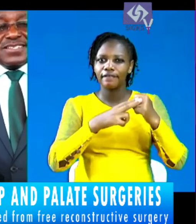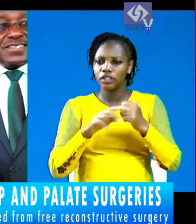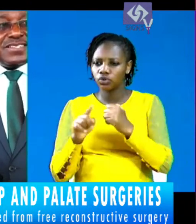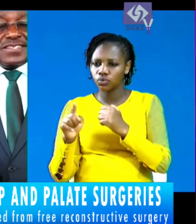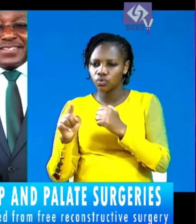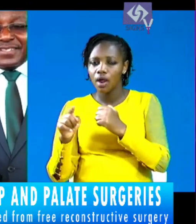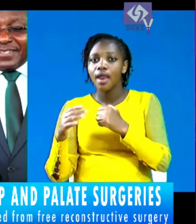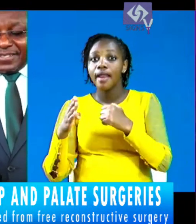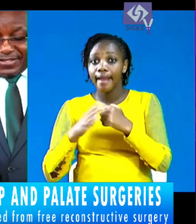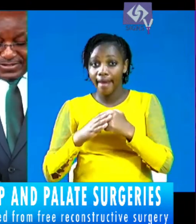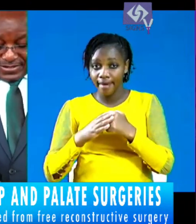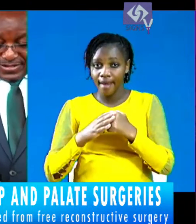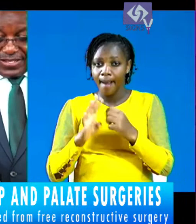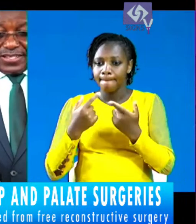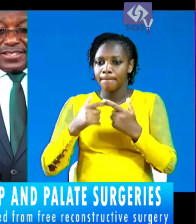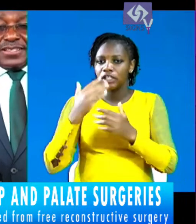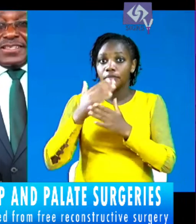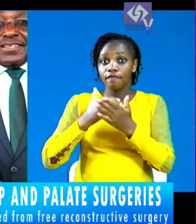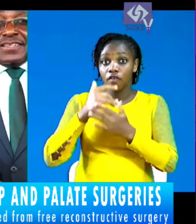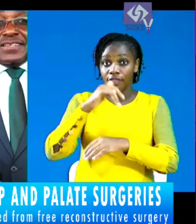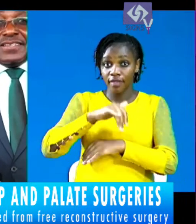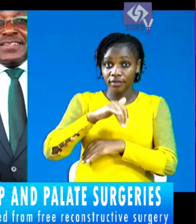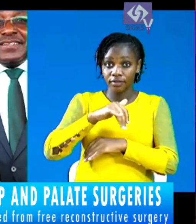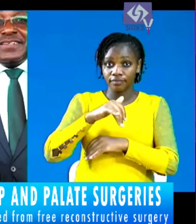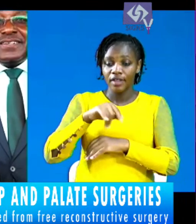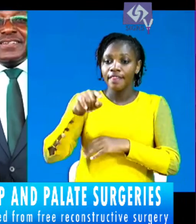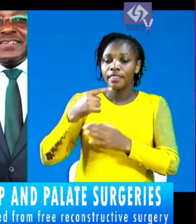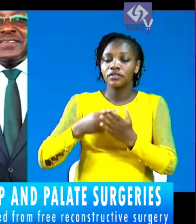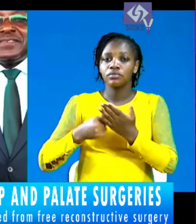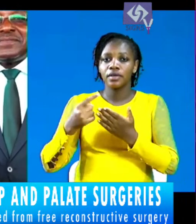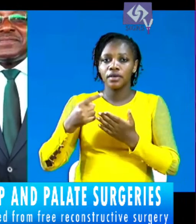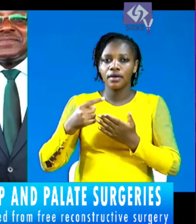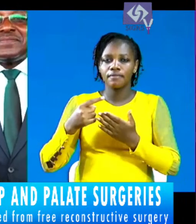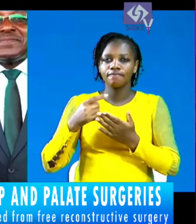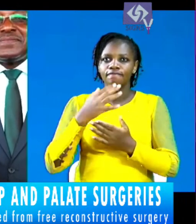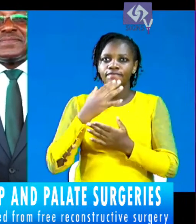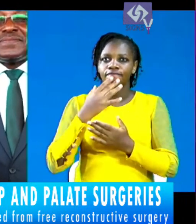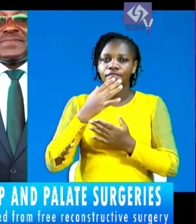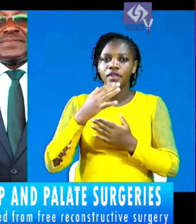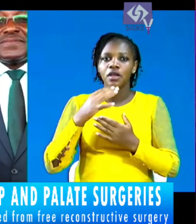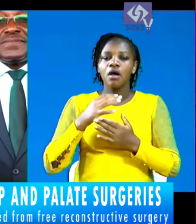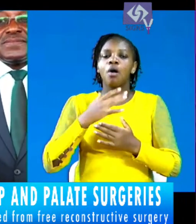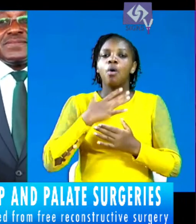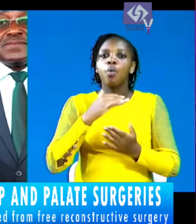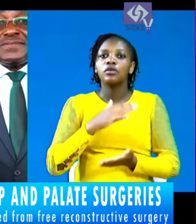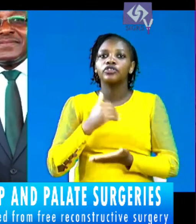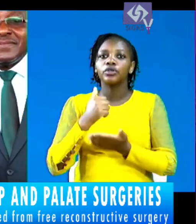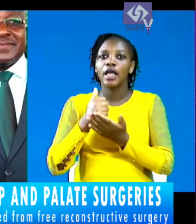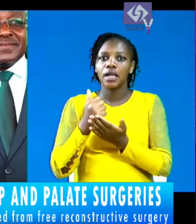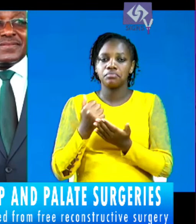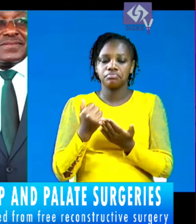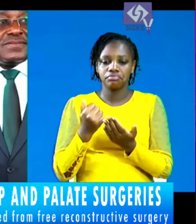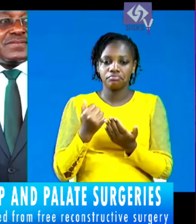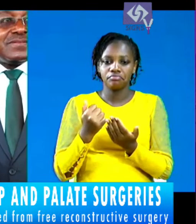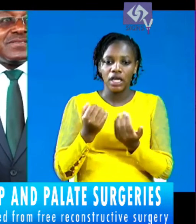9. Lakini kabla ya hiyo, wiki hili tunasaidia watoto waliosaliwa na